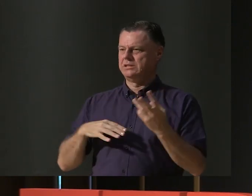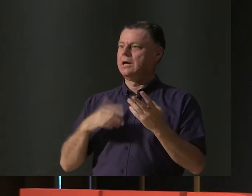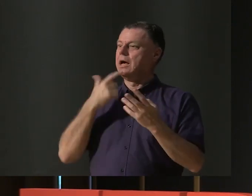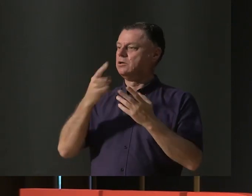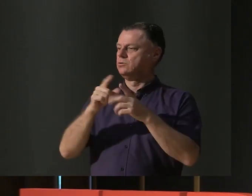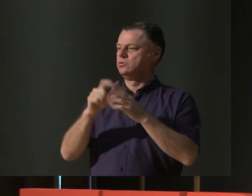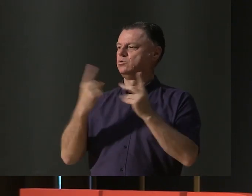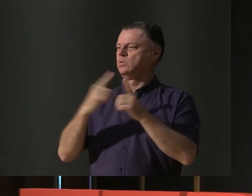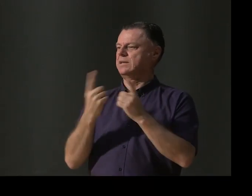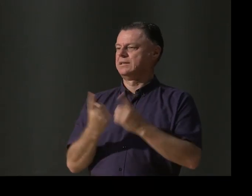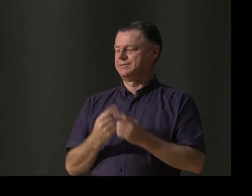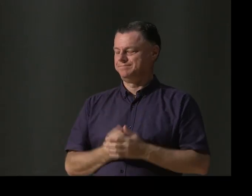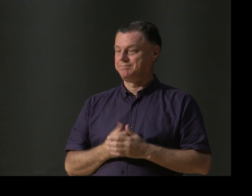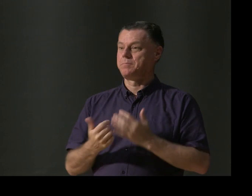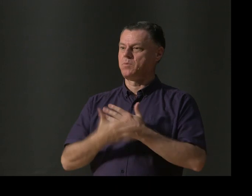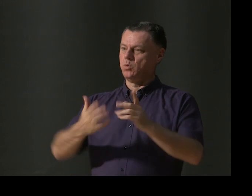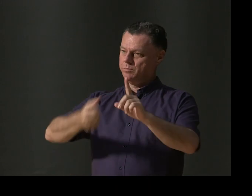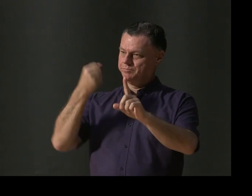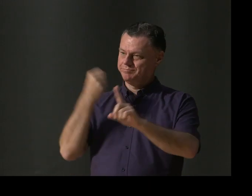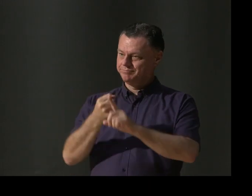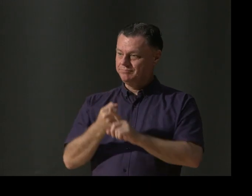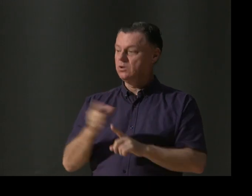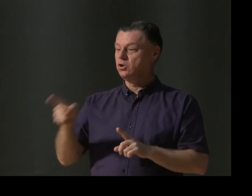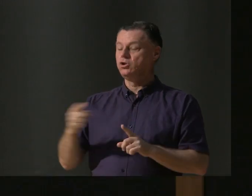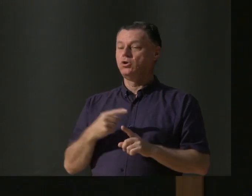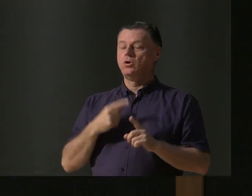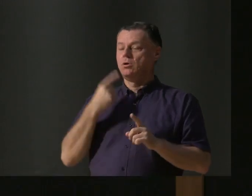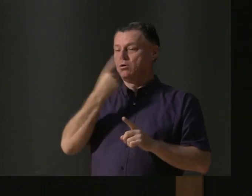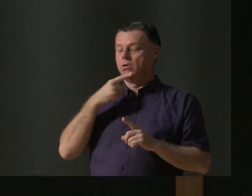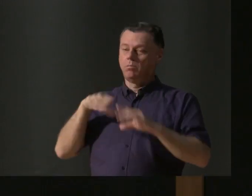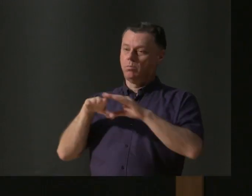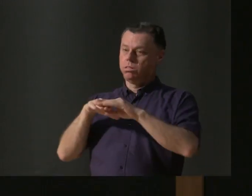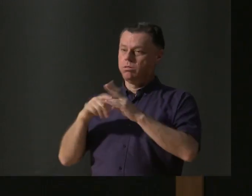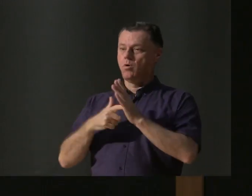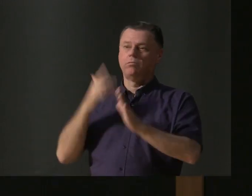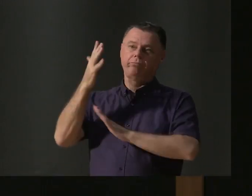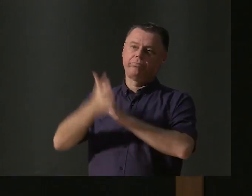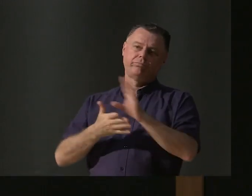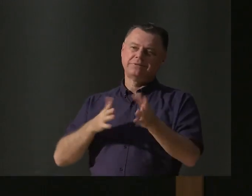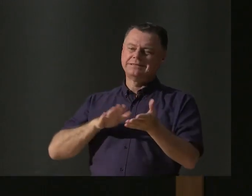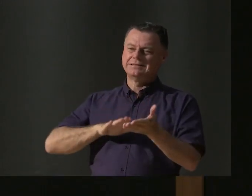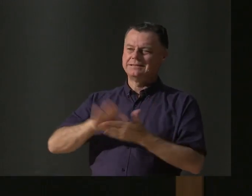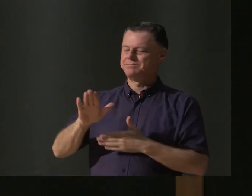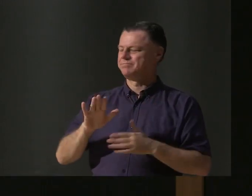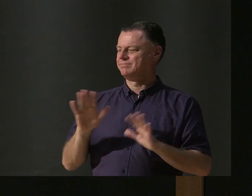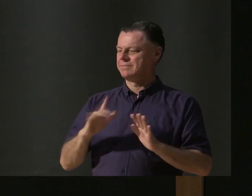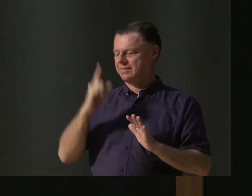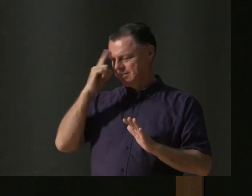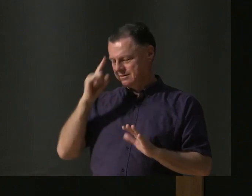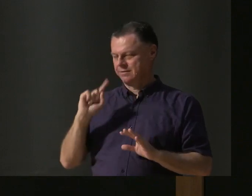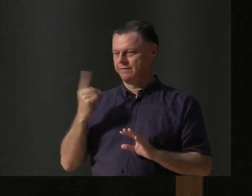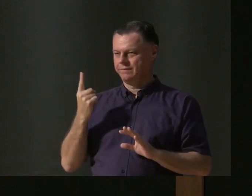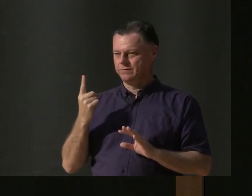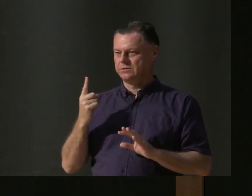is to think before you speak. We know that our words have